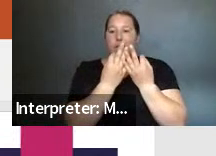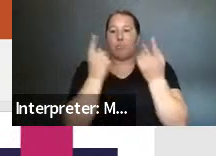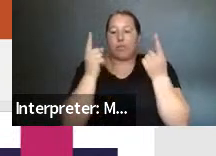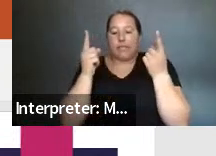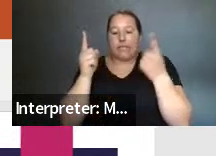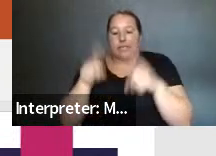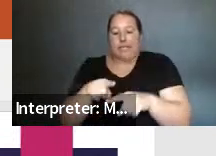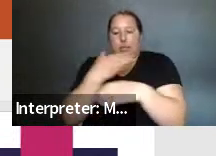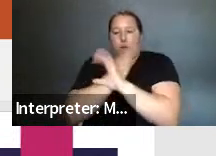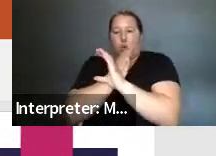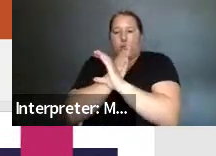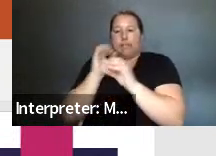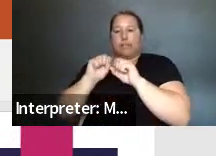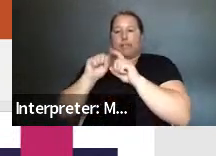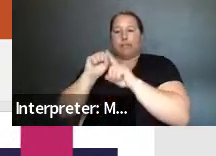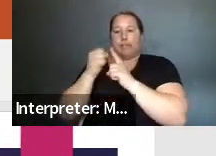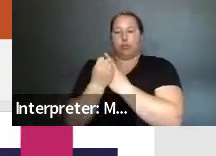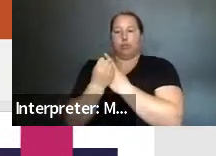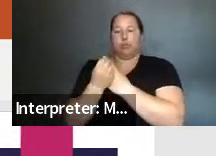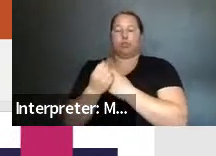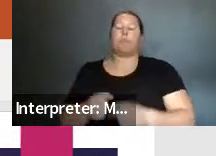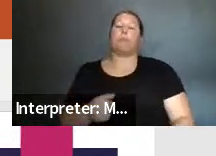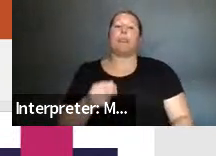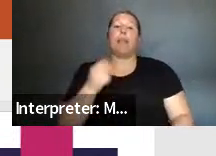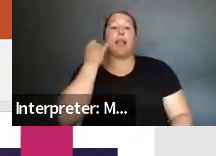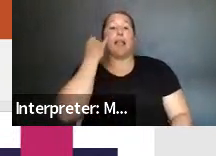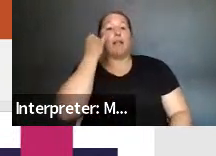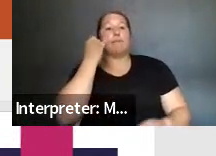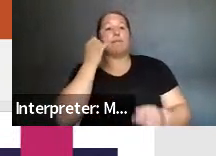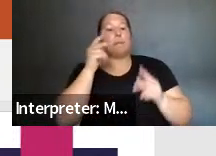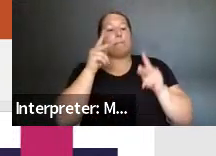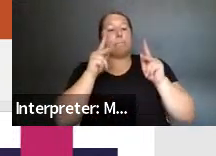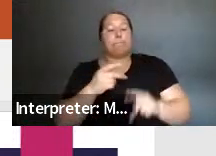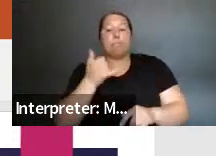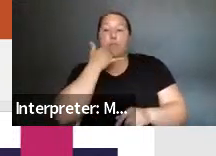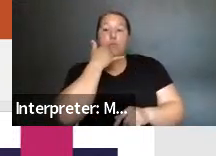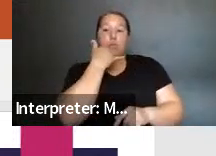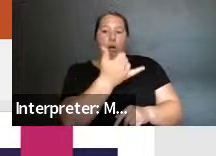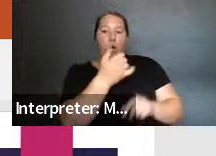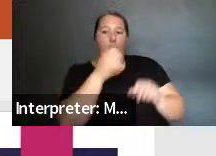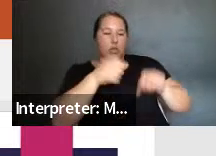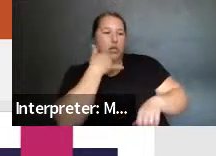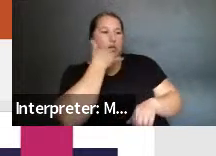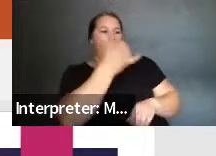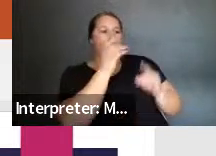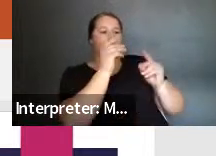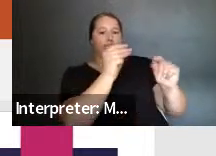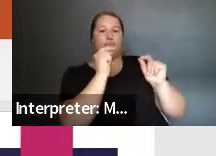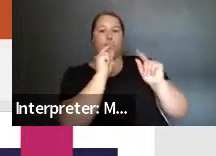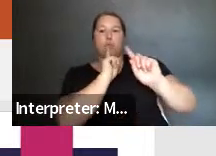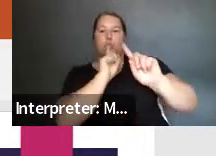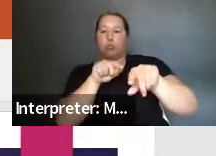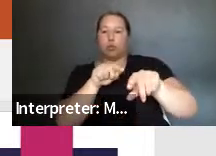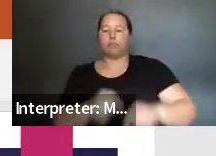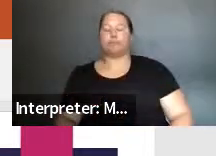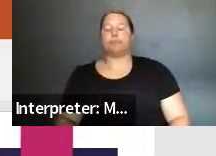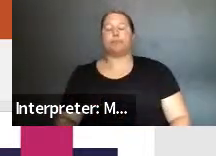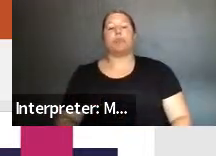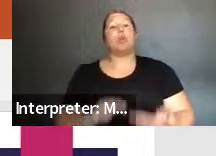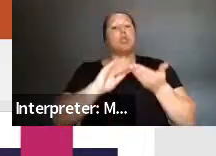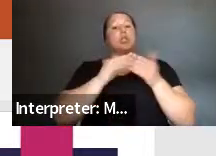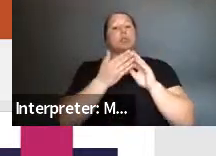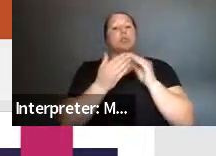family members or residents called directly to the community support team. The community support